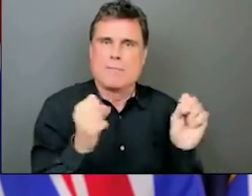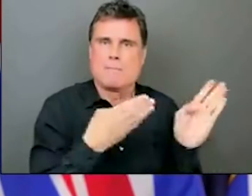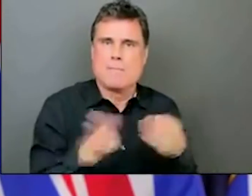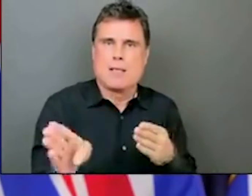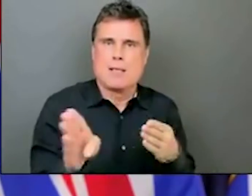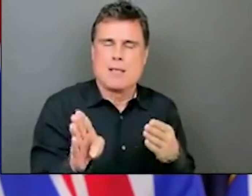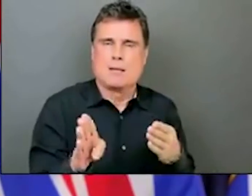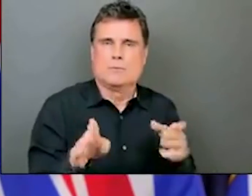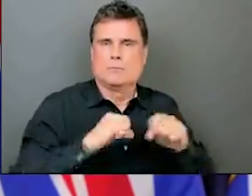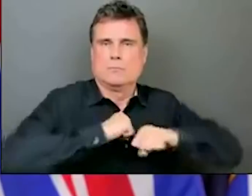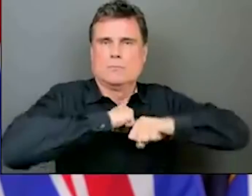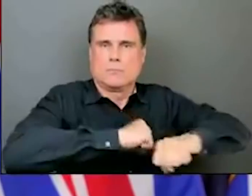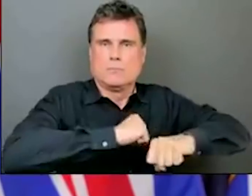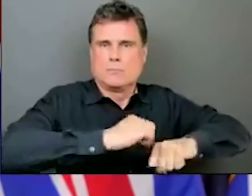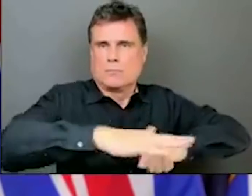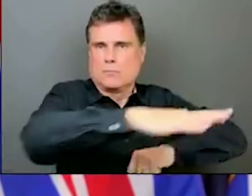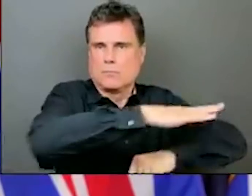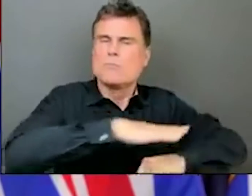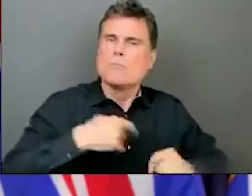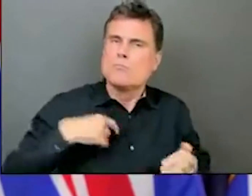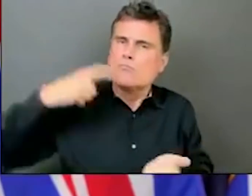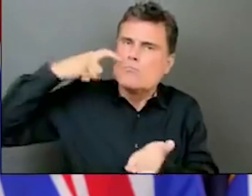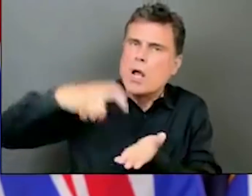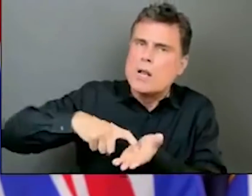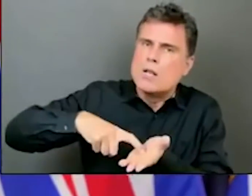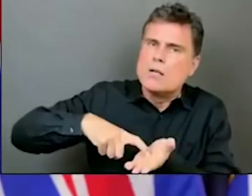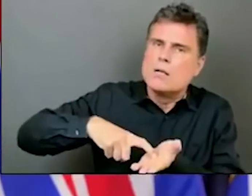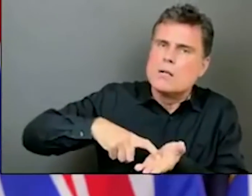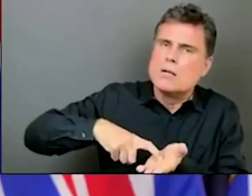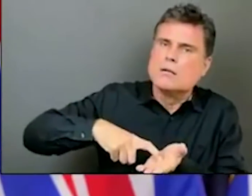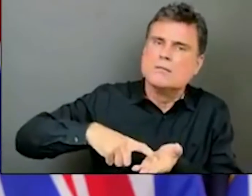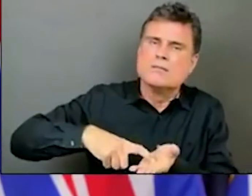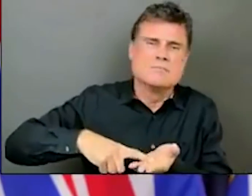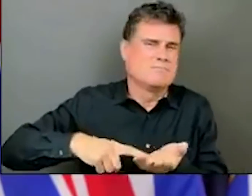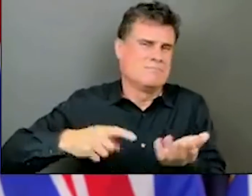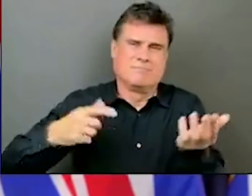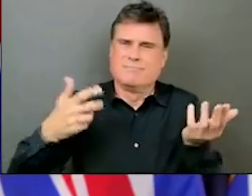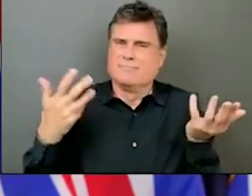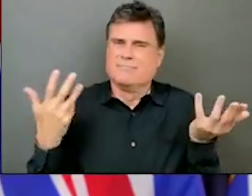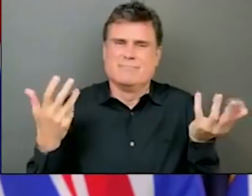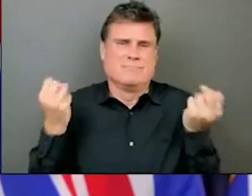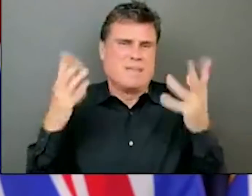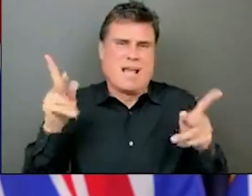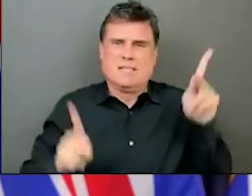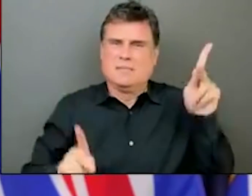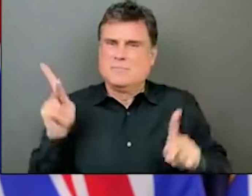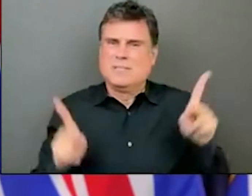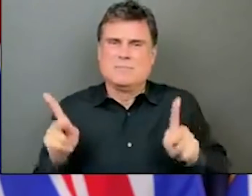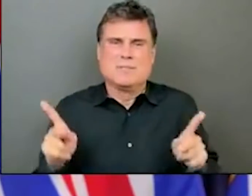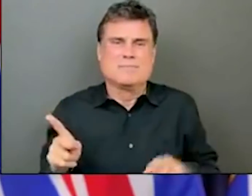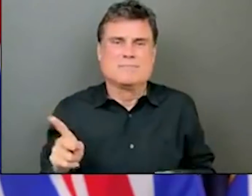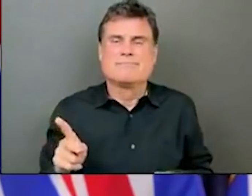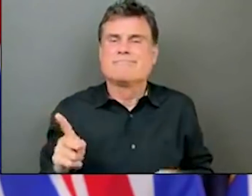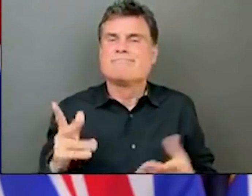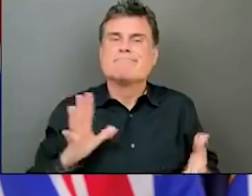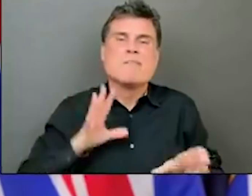in place for those events to be successful. And so I want to acknowledge that a lot of people